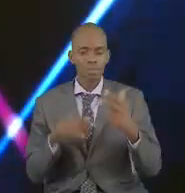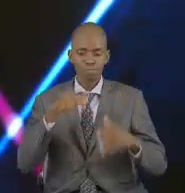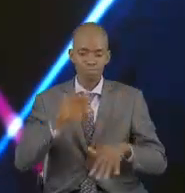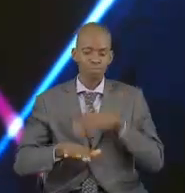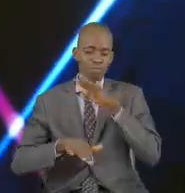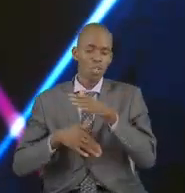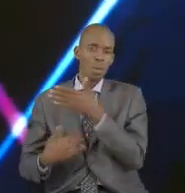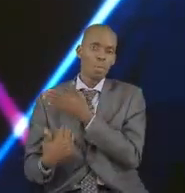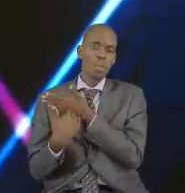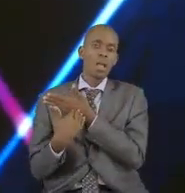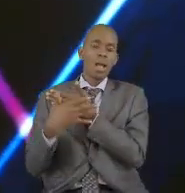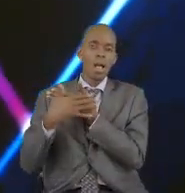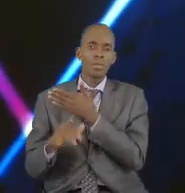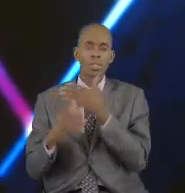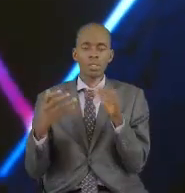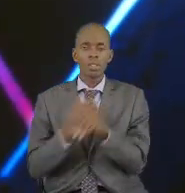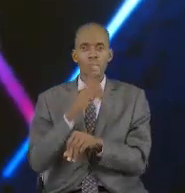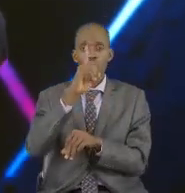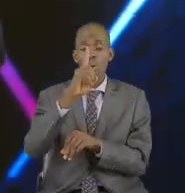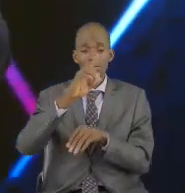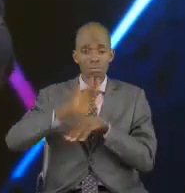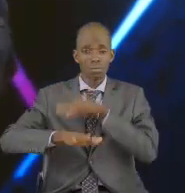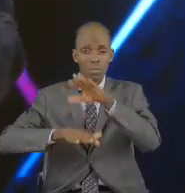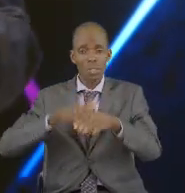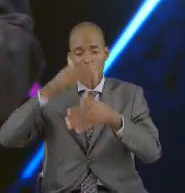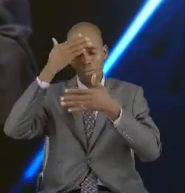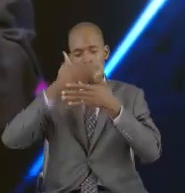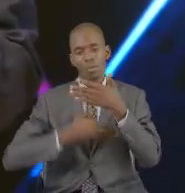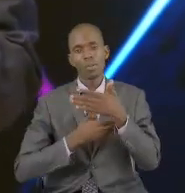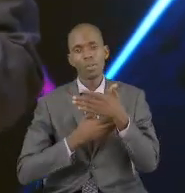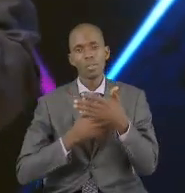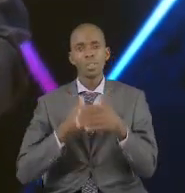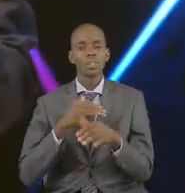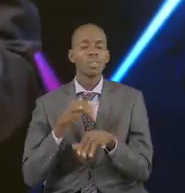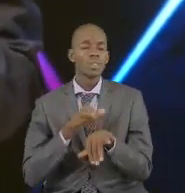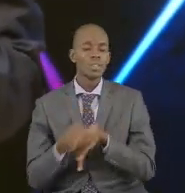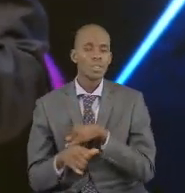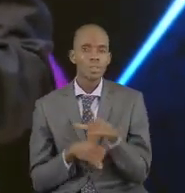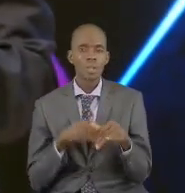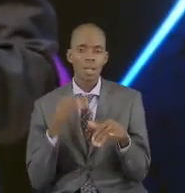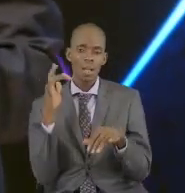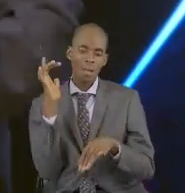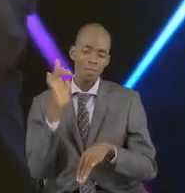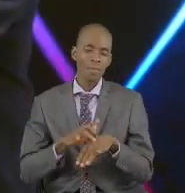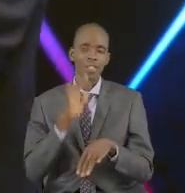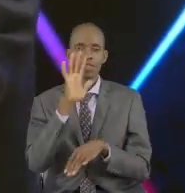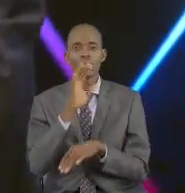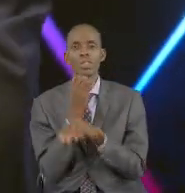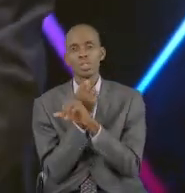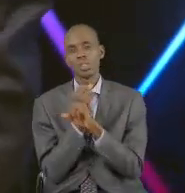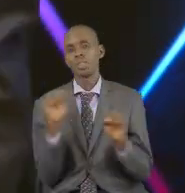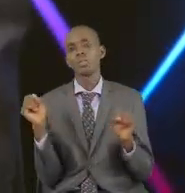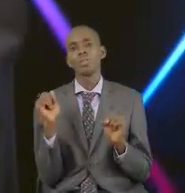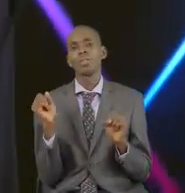one step forward. Deception affects your salvation, affects